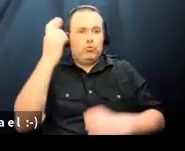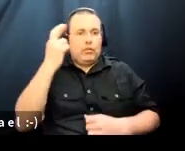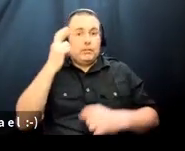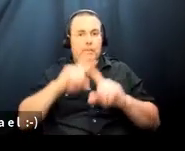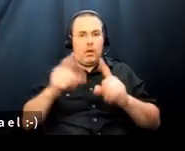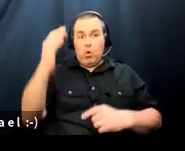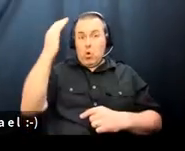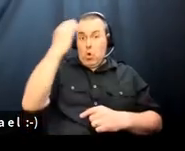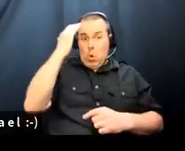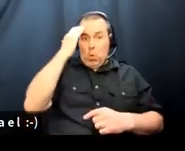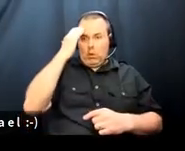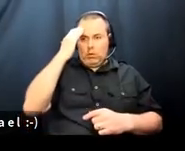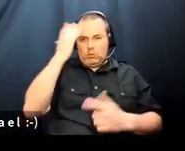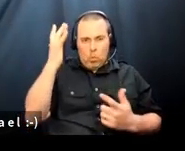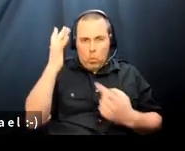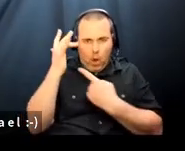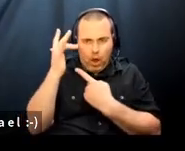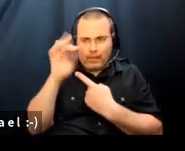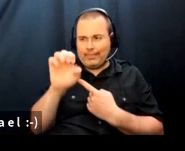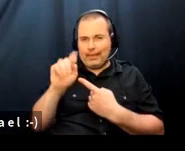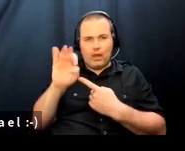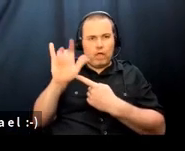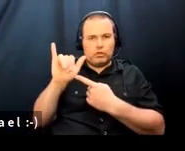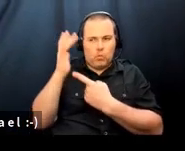affects it. For example, there are a lot of